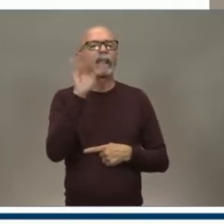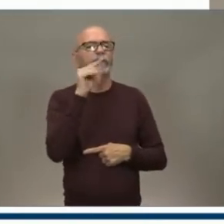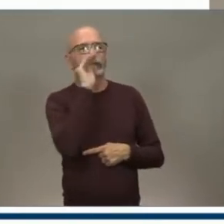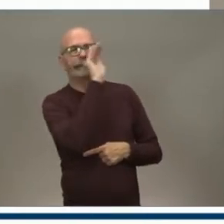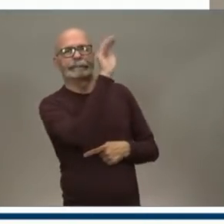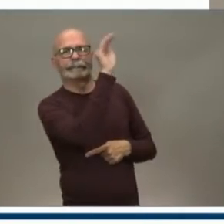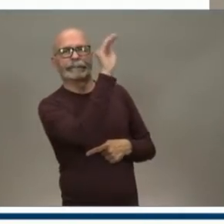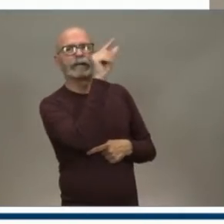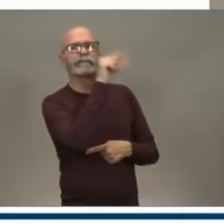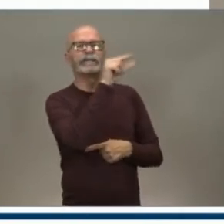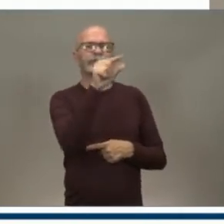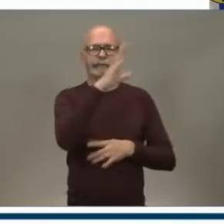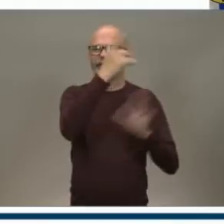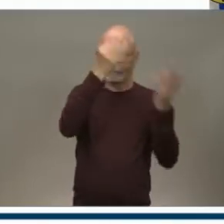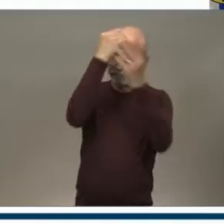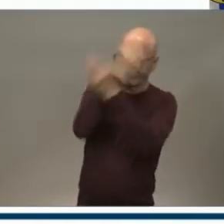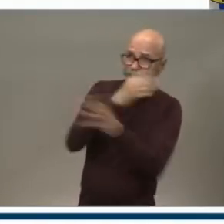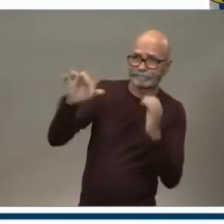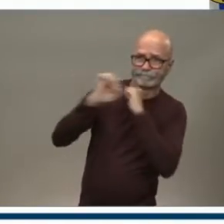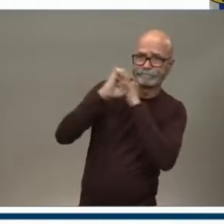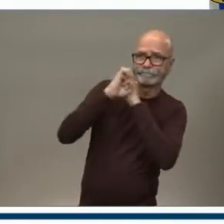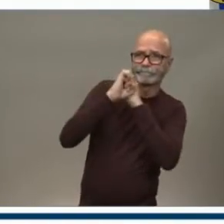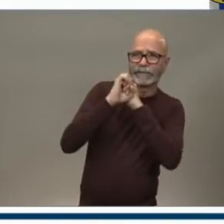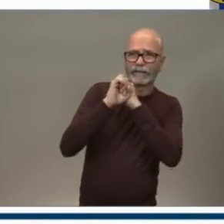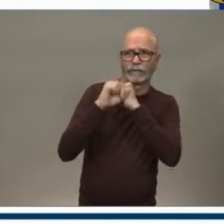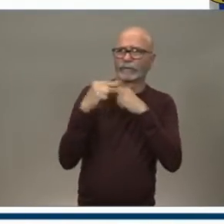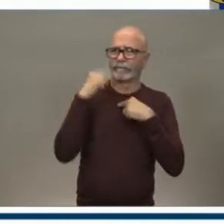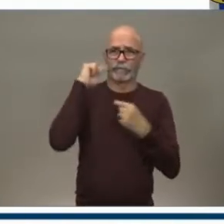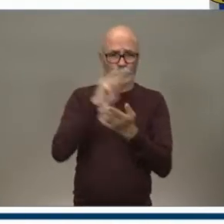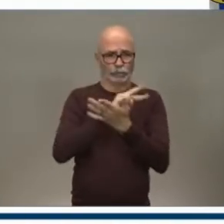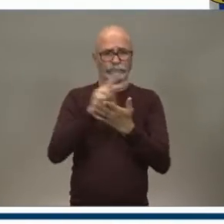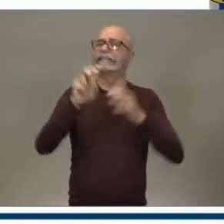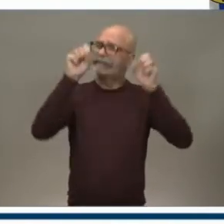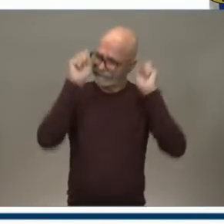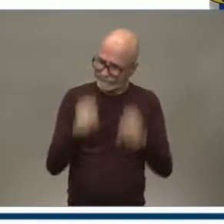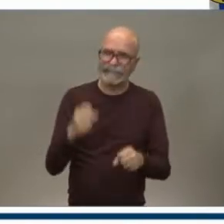aware of that. Next question will go to Elizabeth McSheffrey with Global.